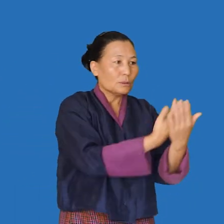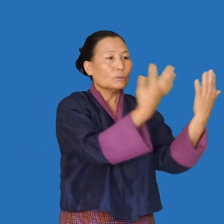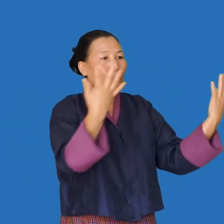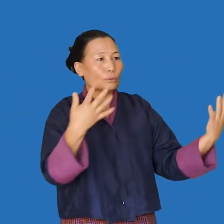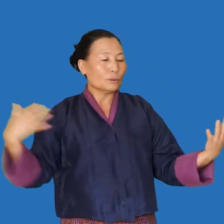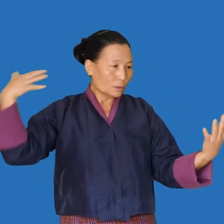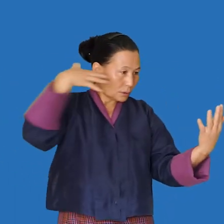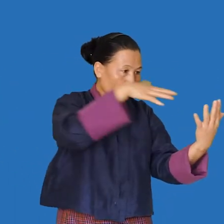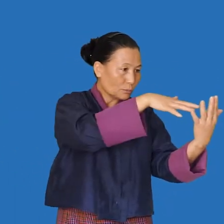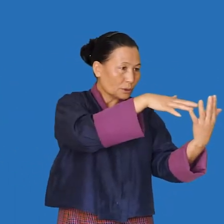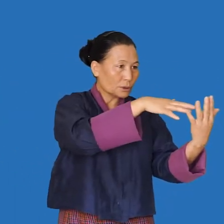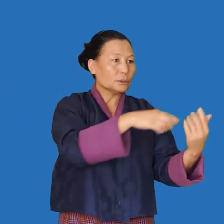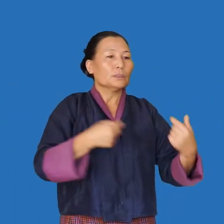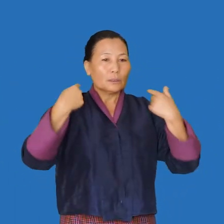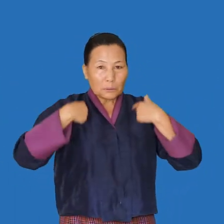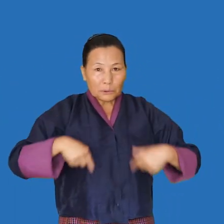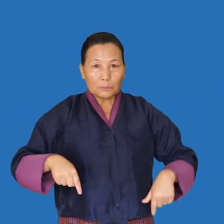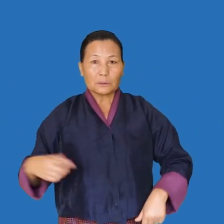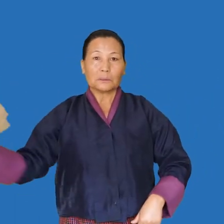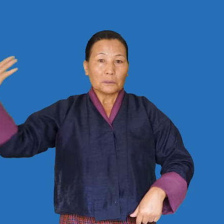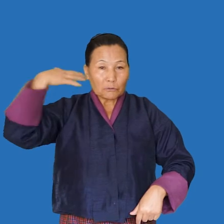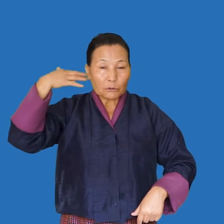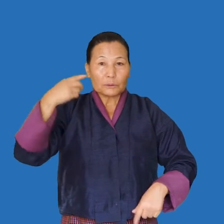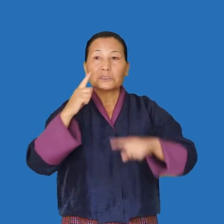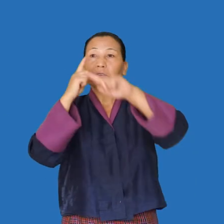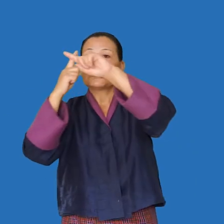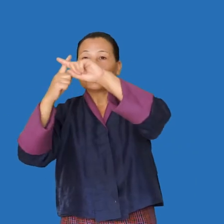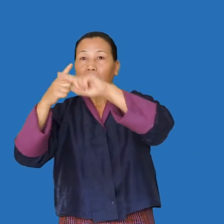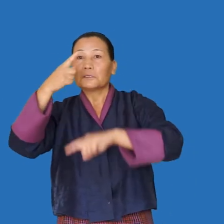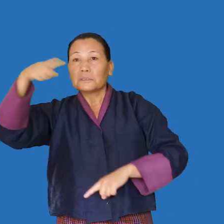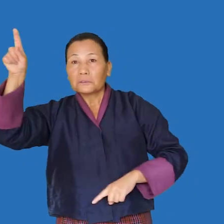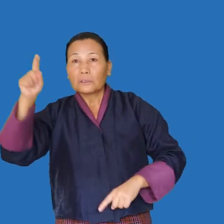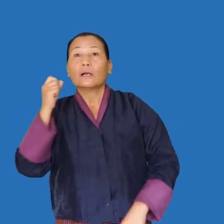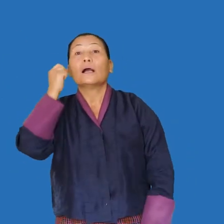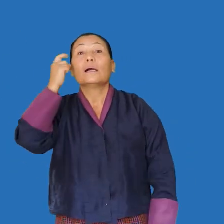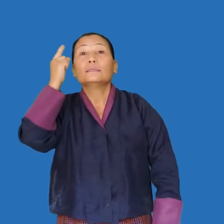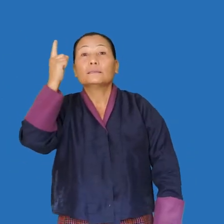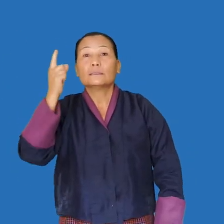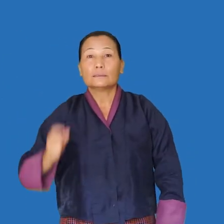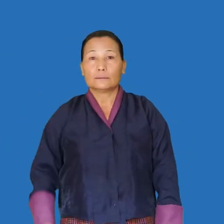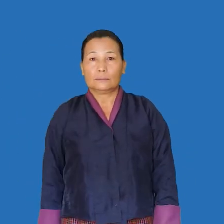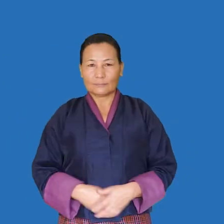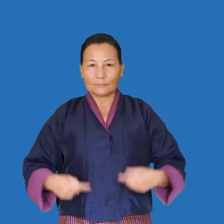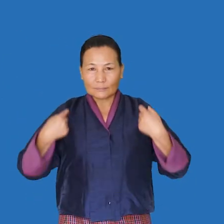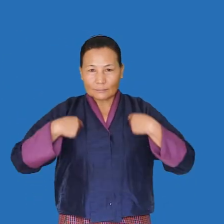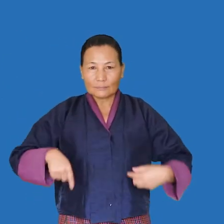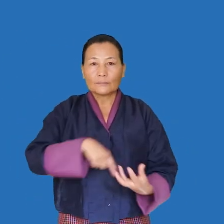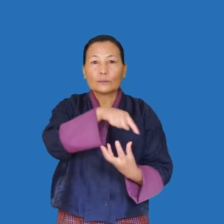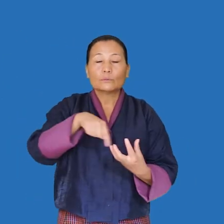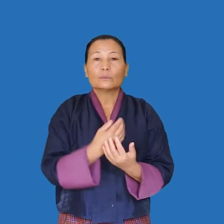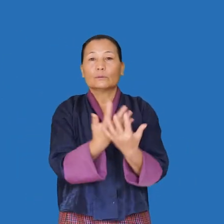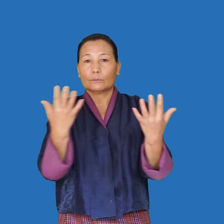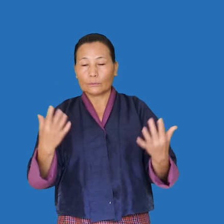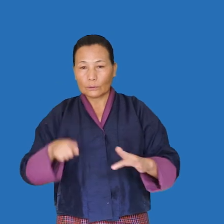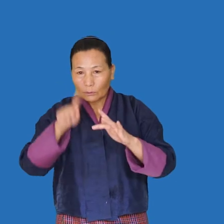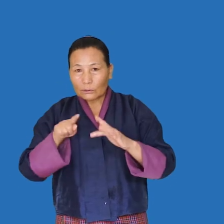accountability through investigative reporting and thereby provides checks and balances. It